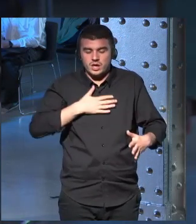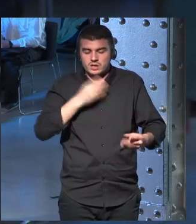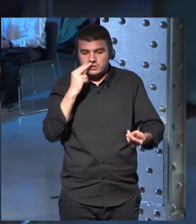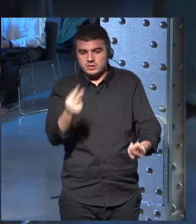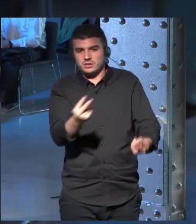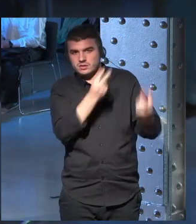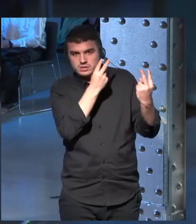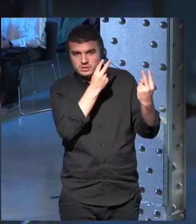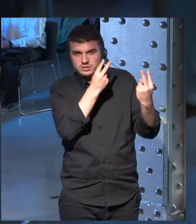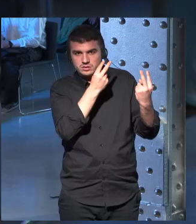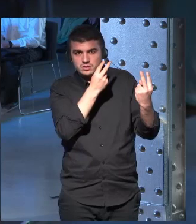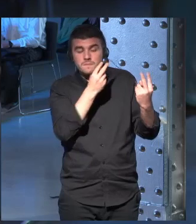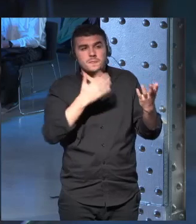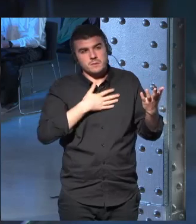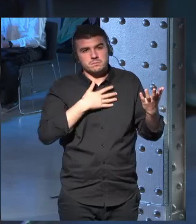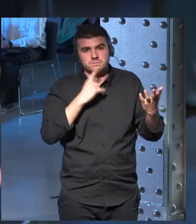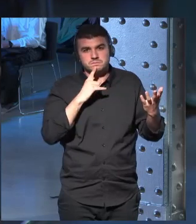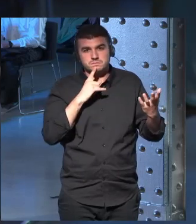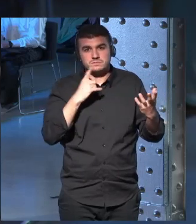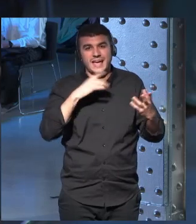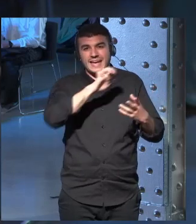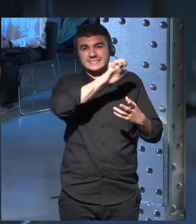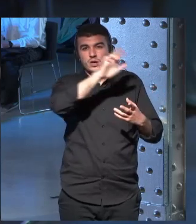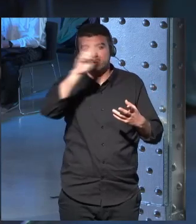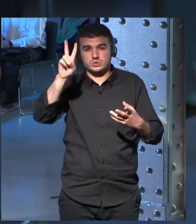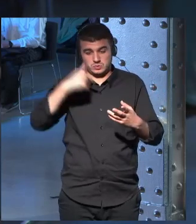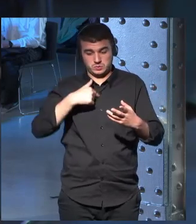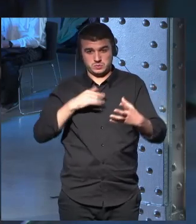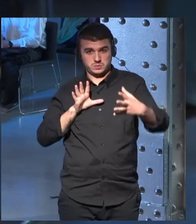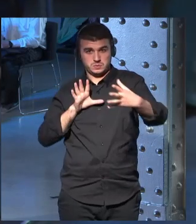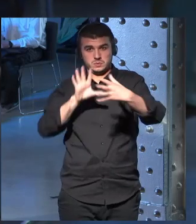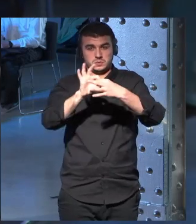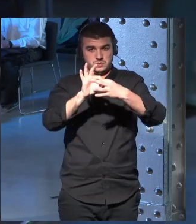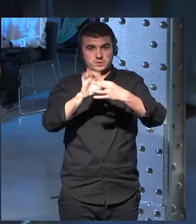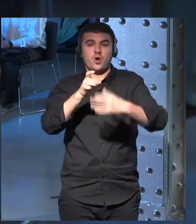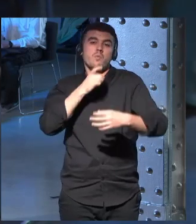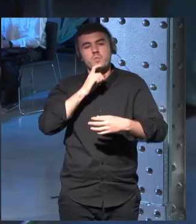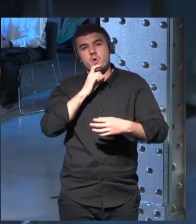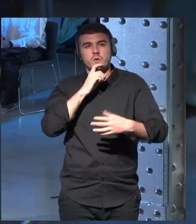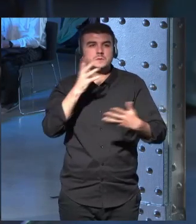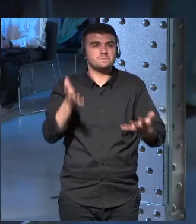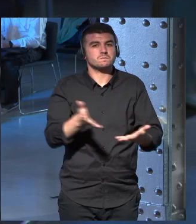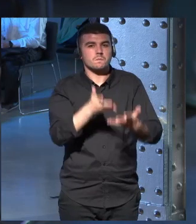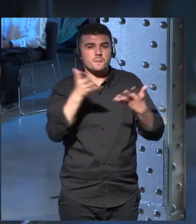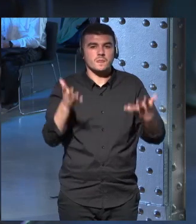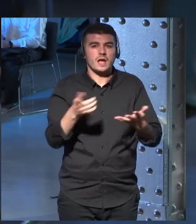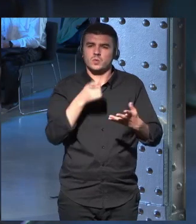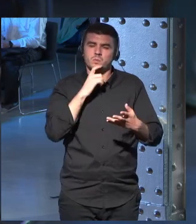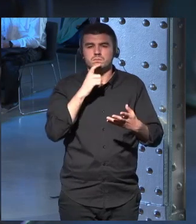my relations with the United States have become somewhat more alienated since the 1960s.